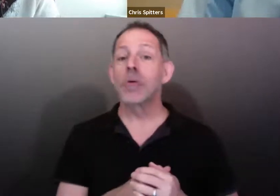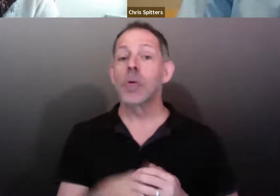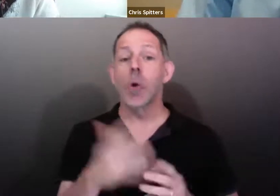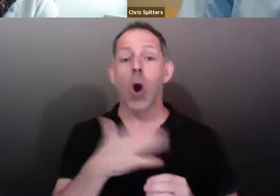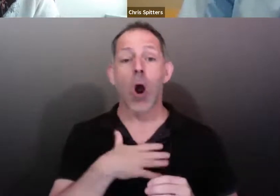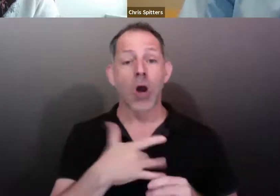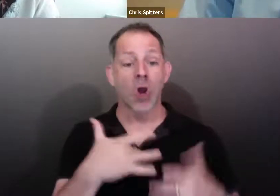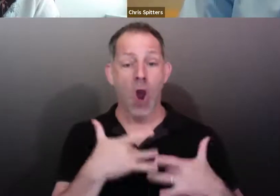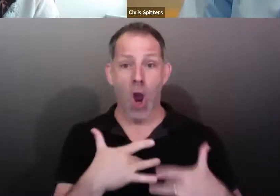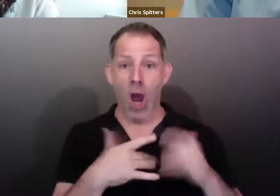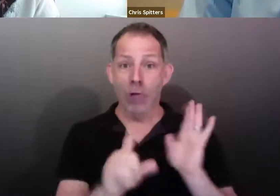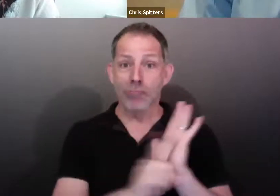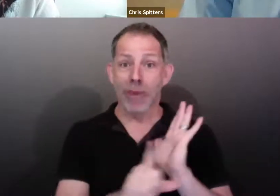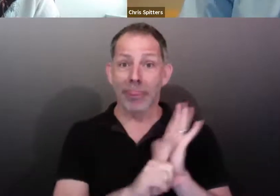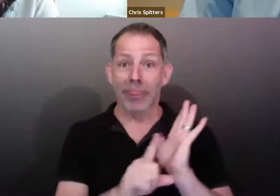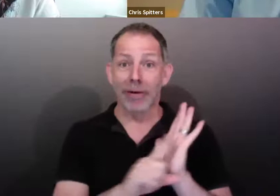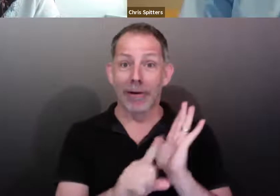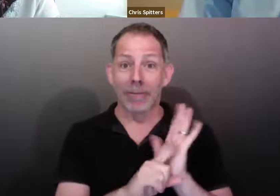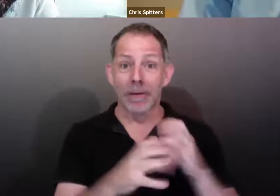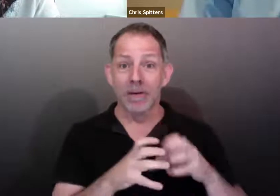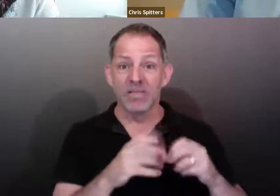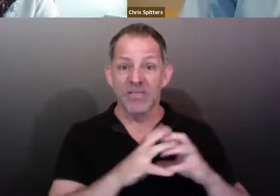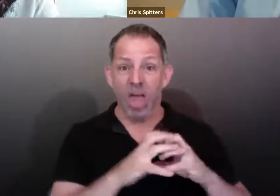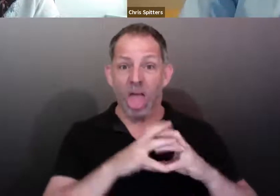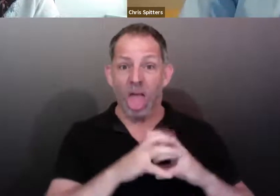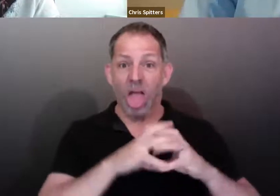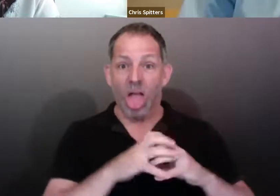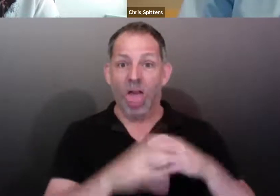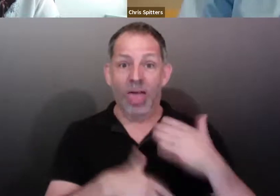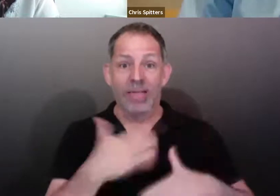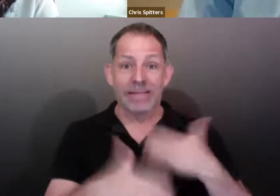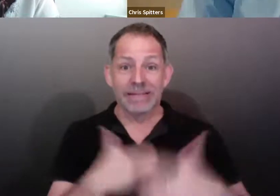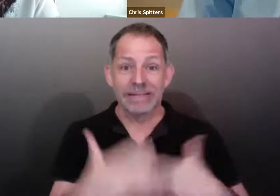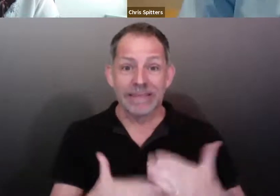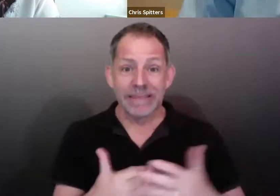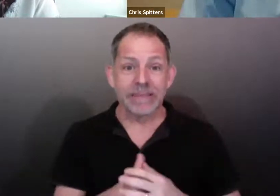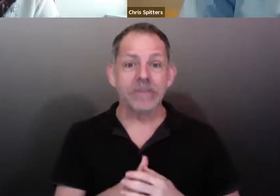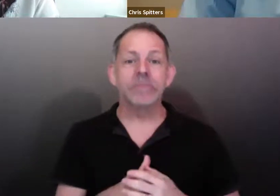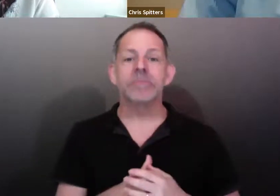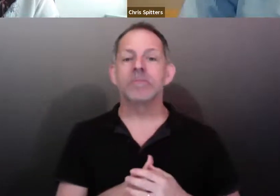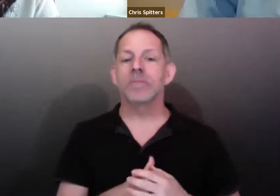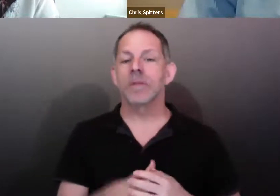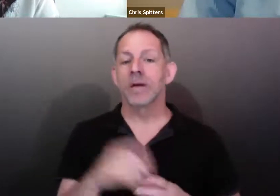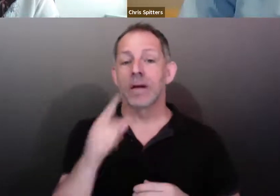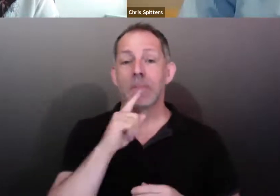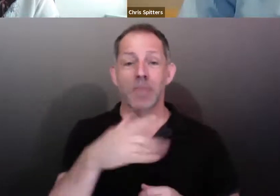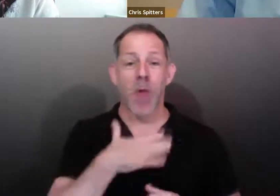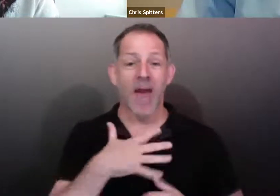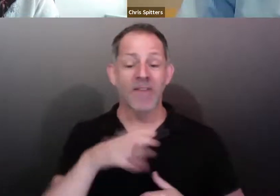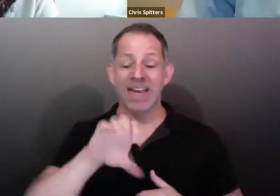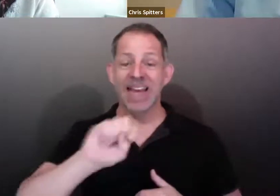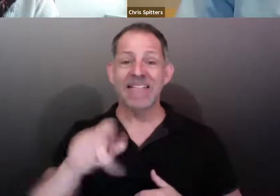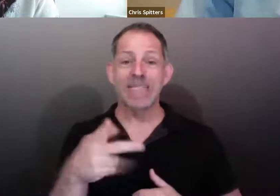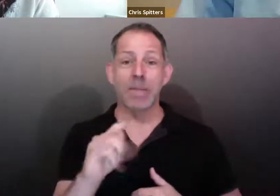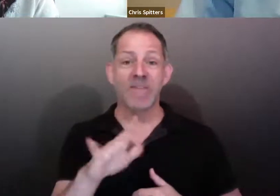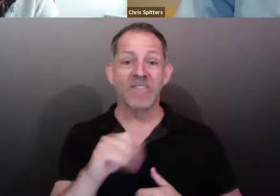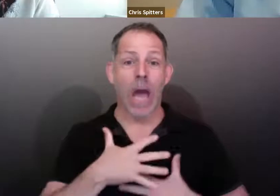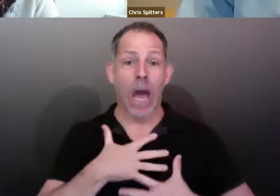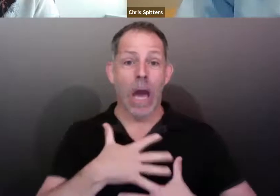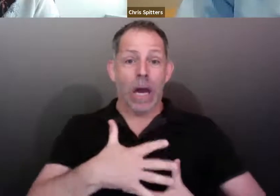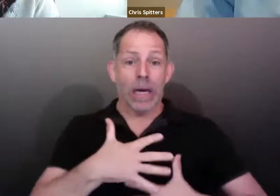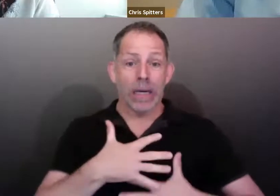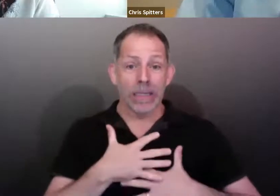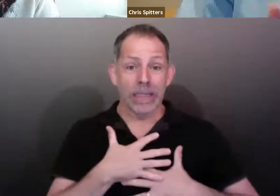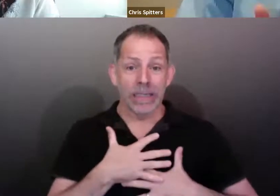chronic bronchitis, emphysema, asthma, and of course anyone with an underlying or recent viral or bacterial